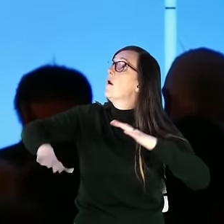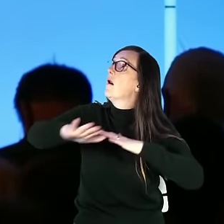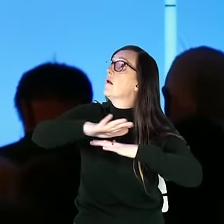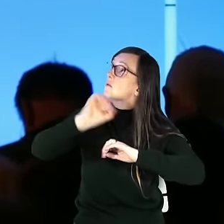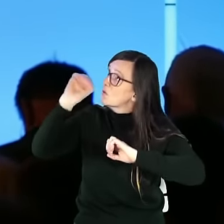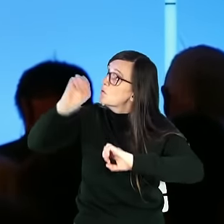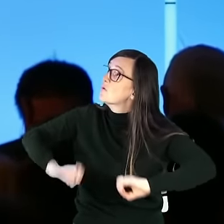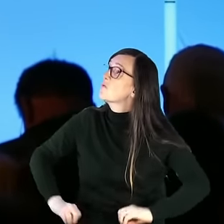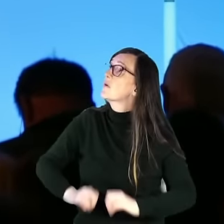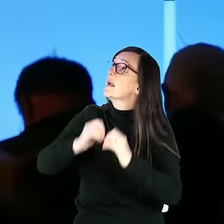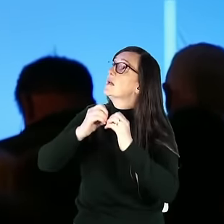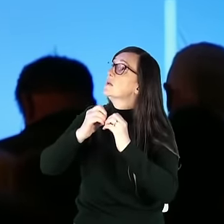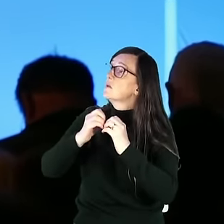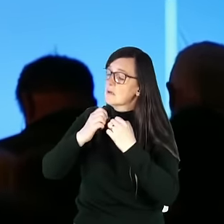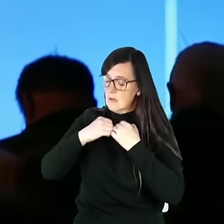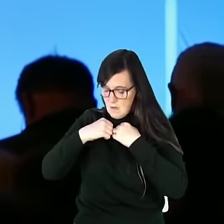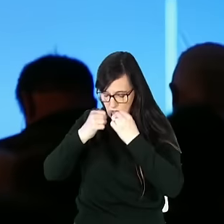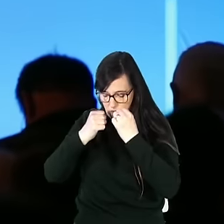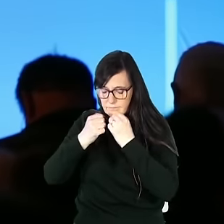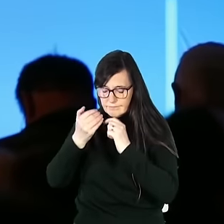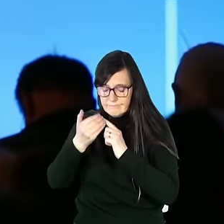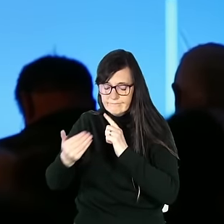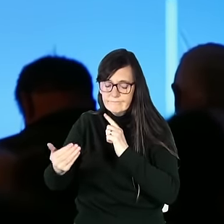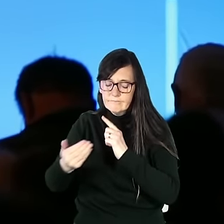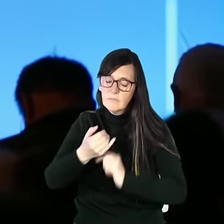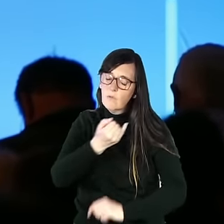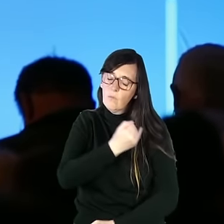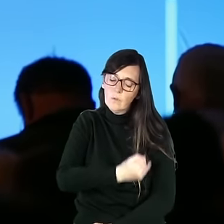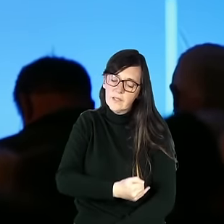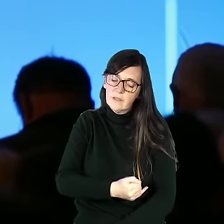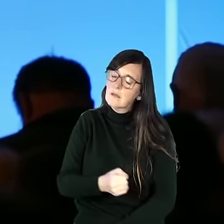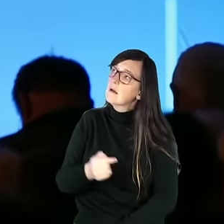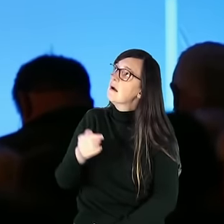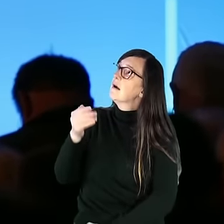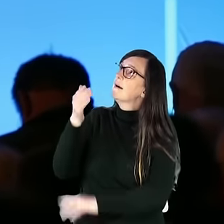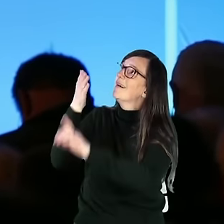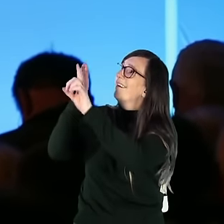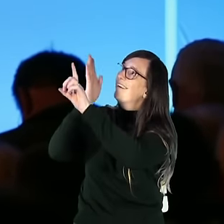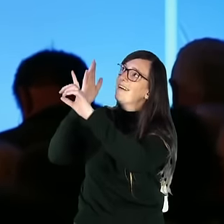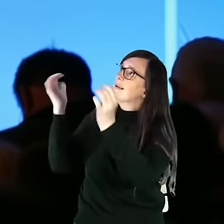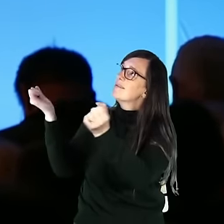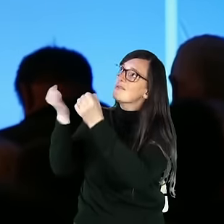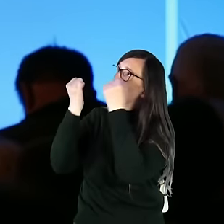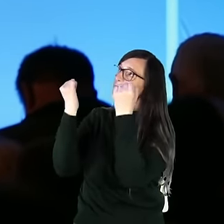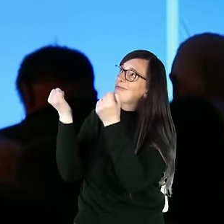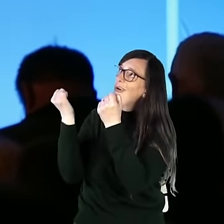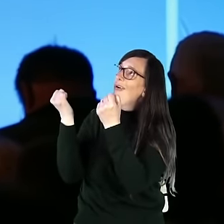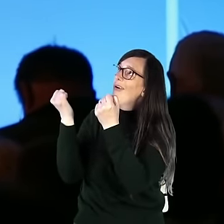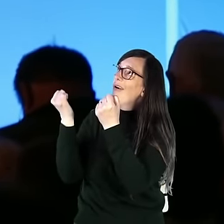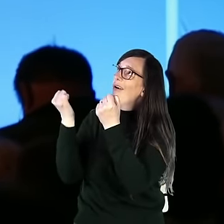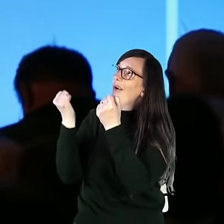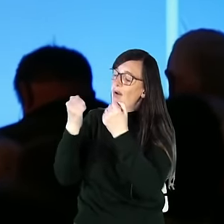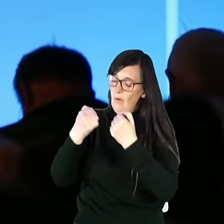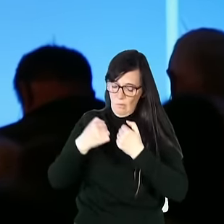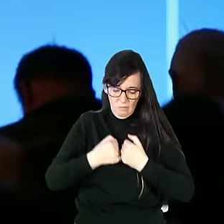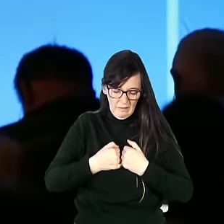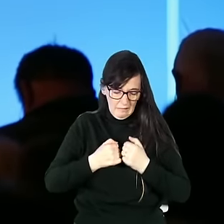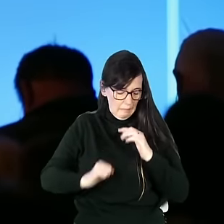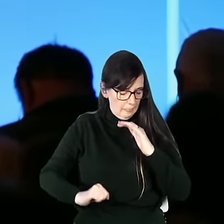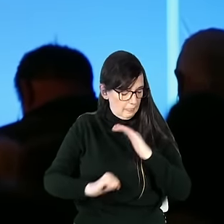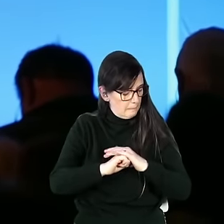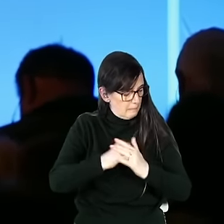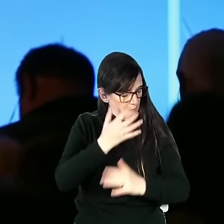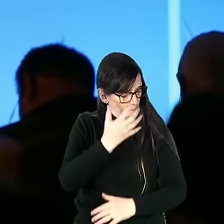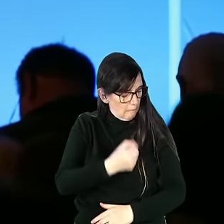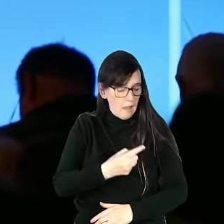We acknowledge that we are weak and you are strong, that we are so limited and you are limitless.